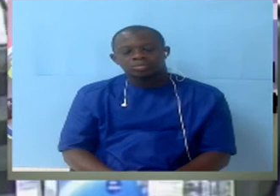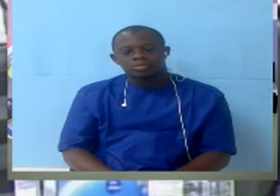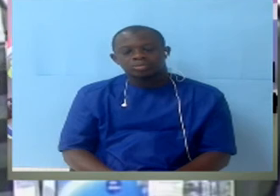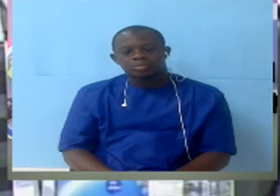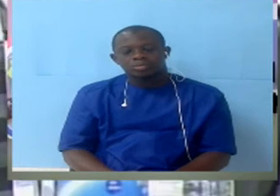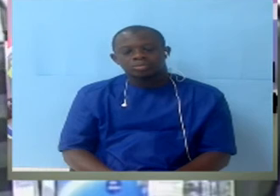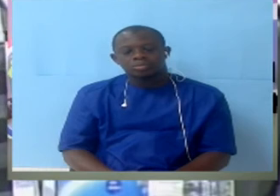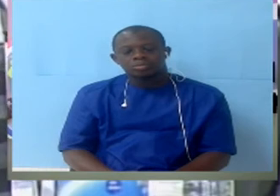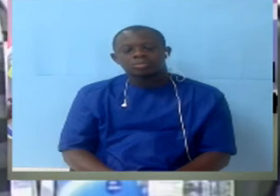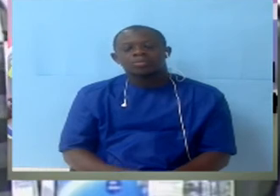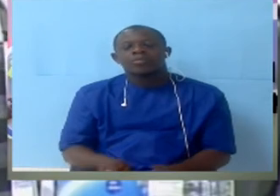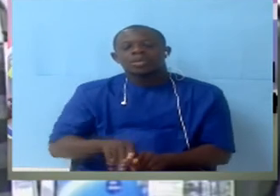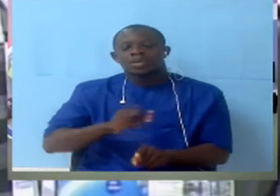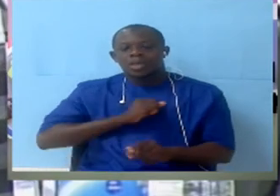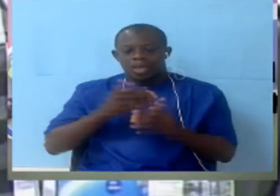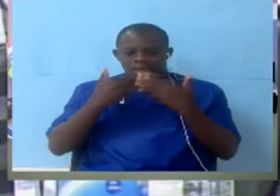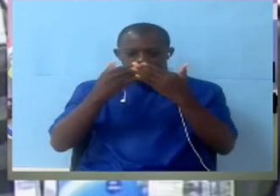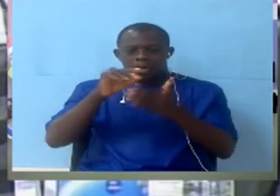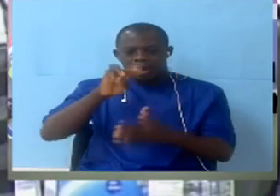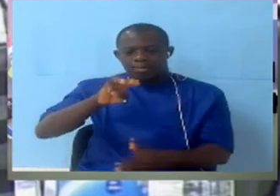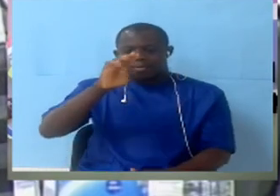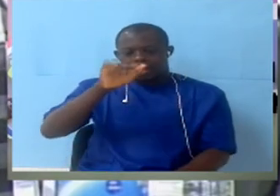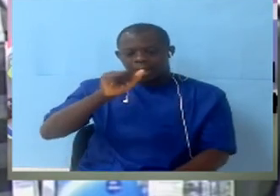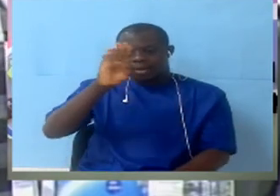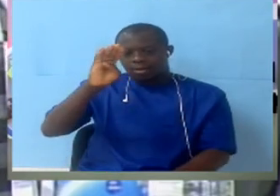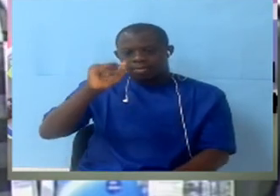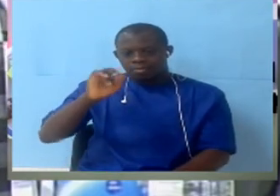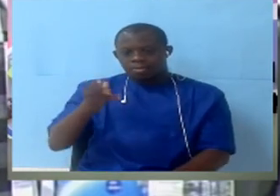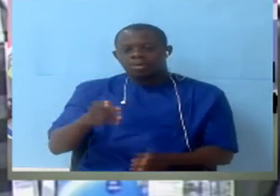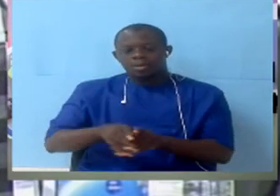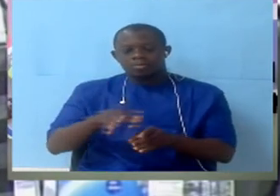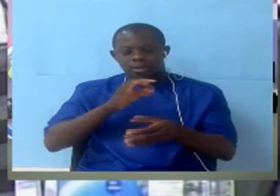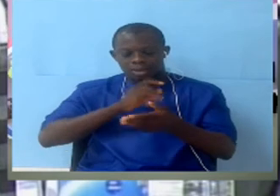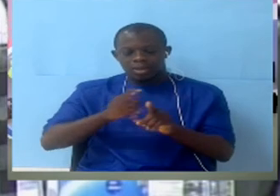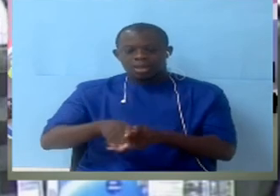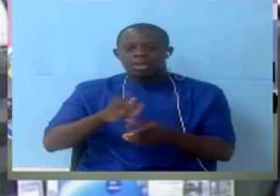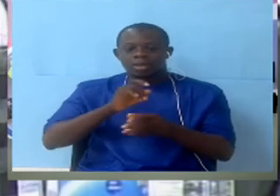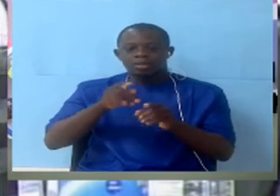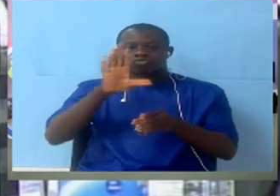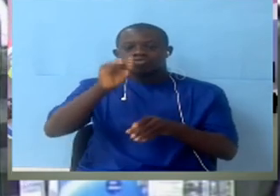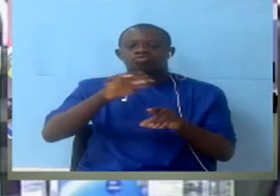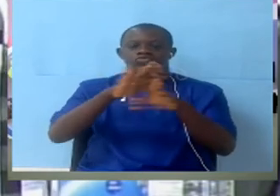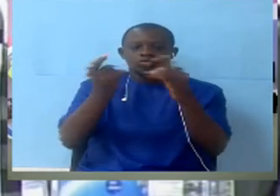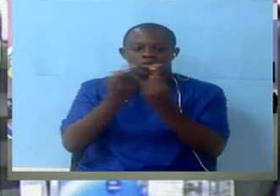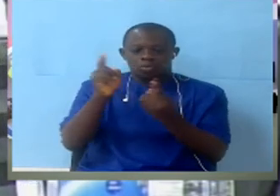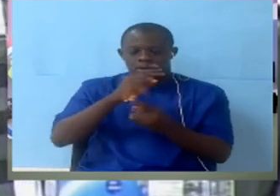ngam explain. He told me about to take note what I've explained.